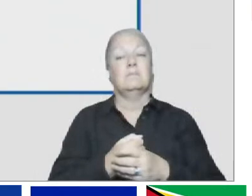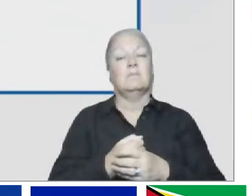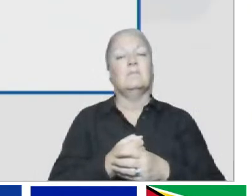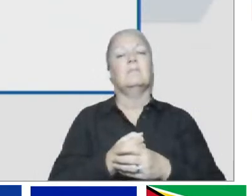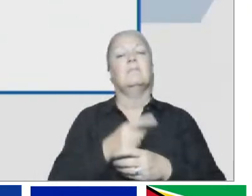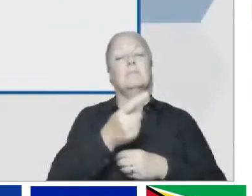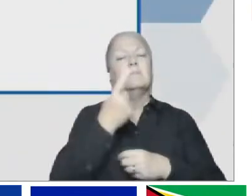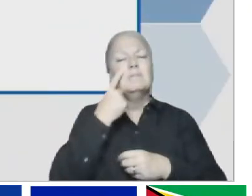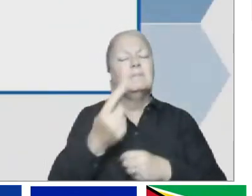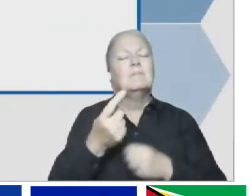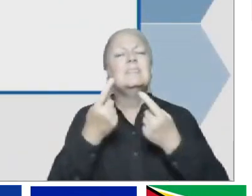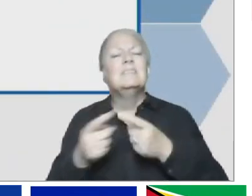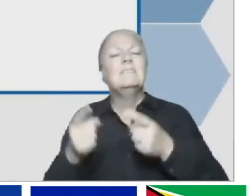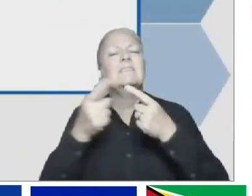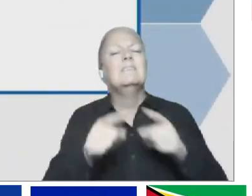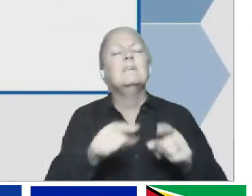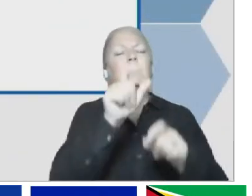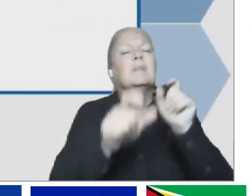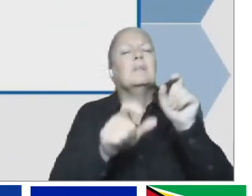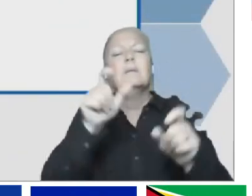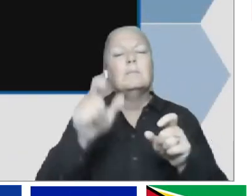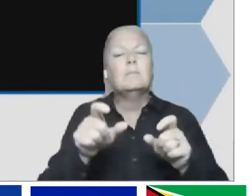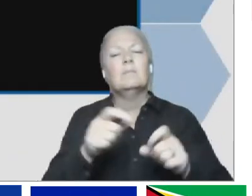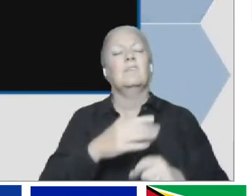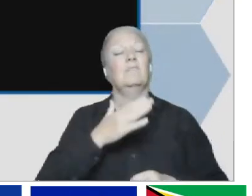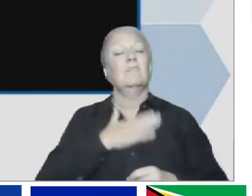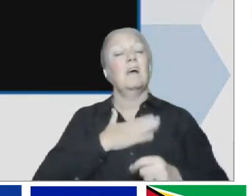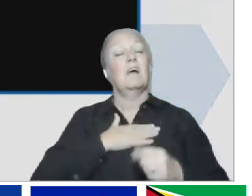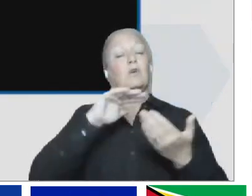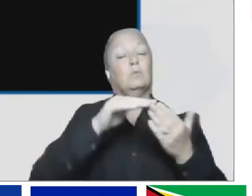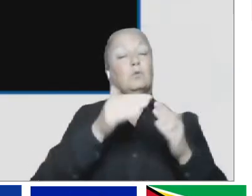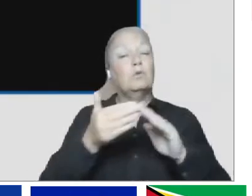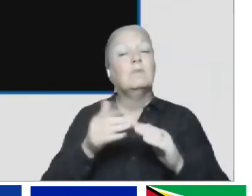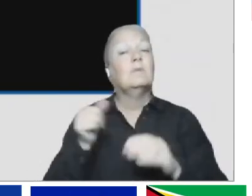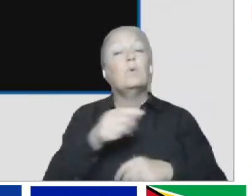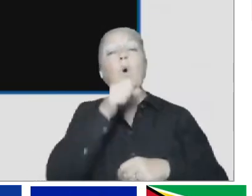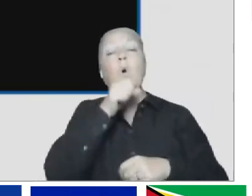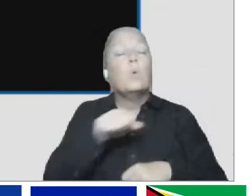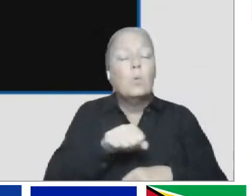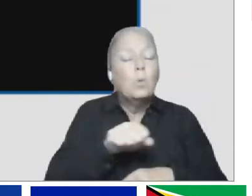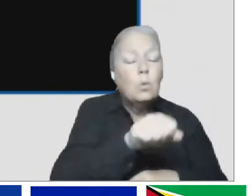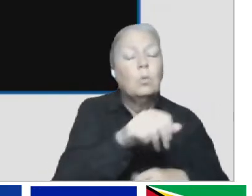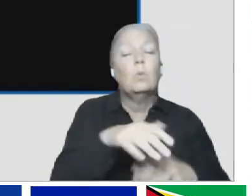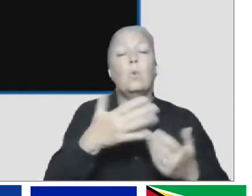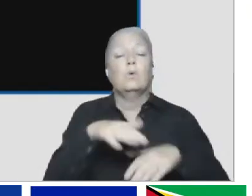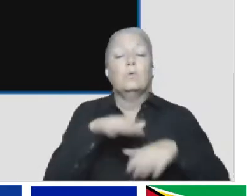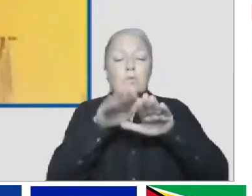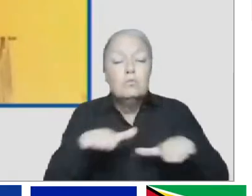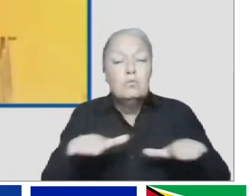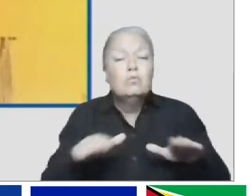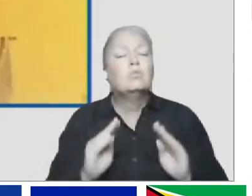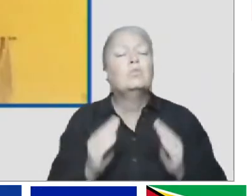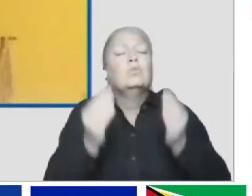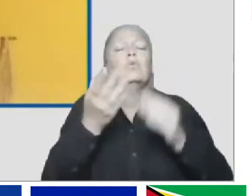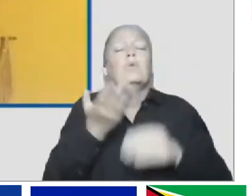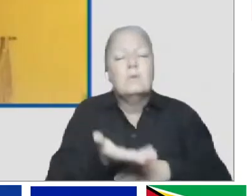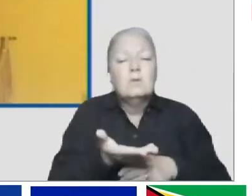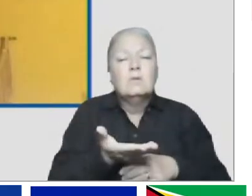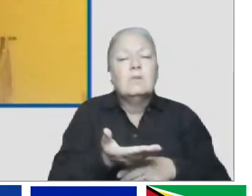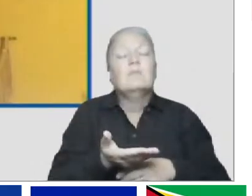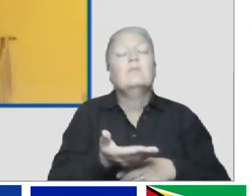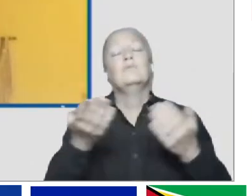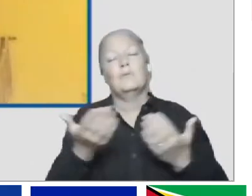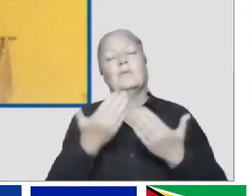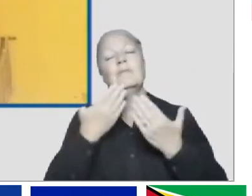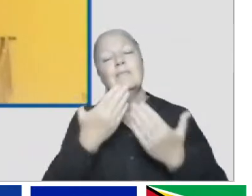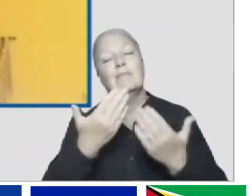our society, the elderly, children, and many others. Well, thank you very much, and I am very pleased to